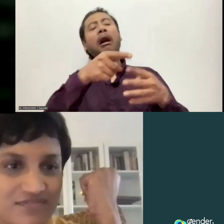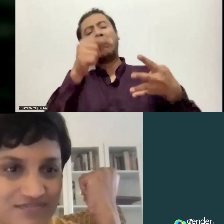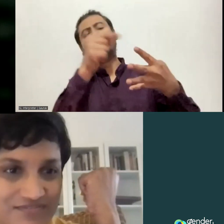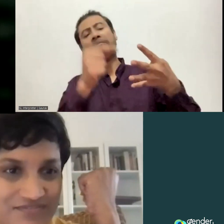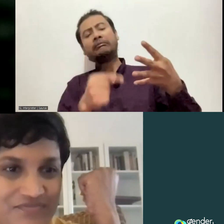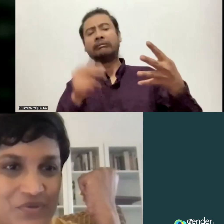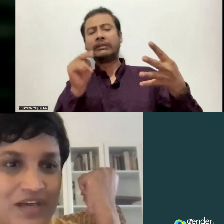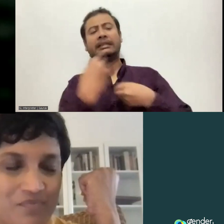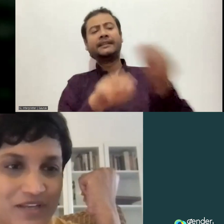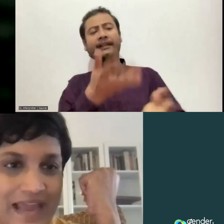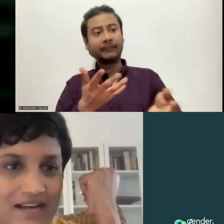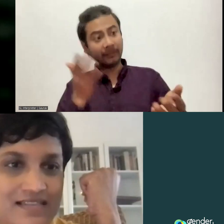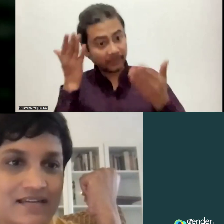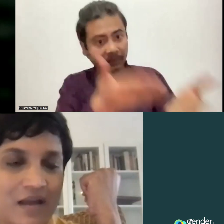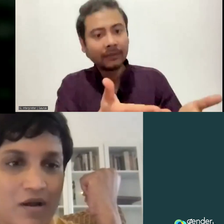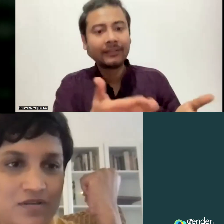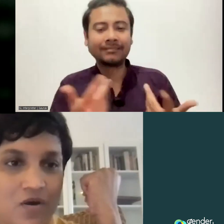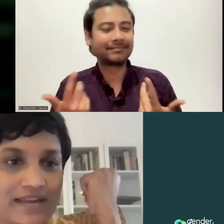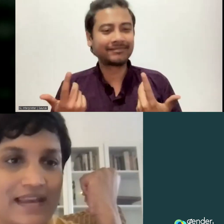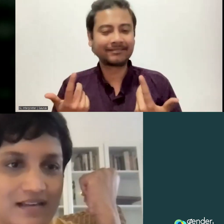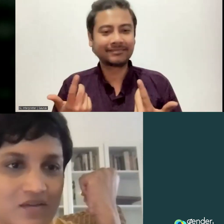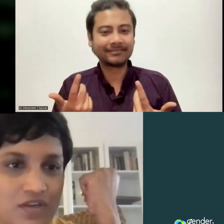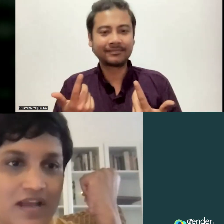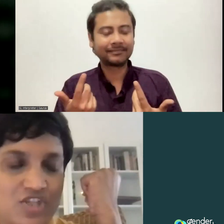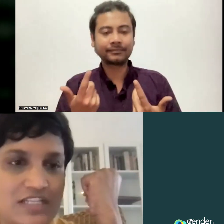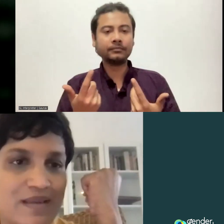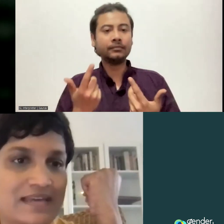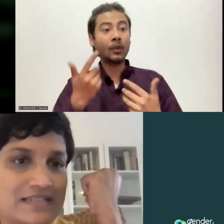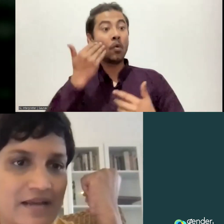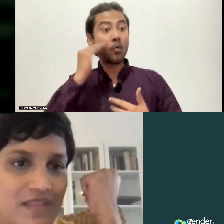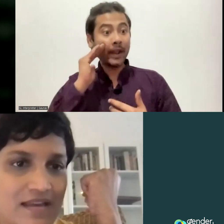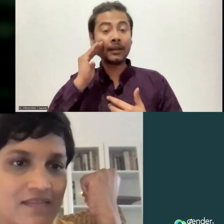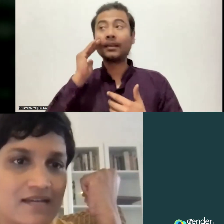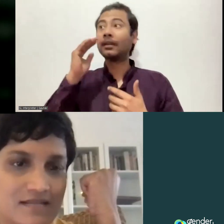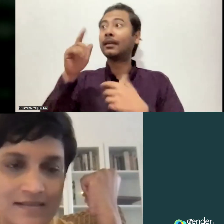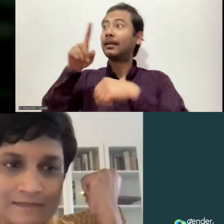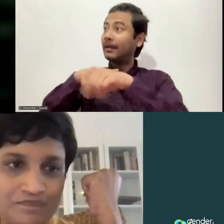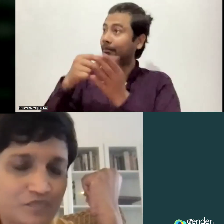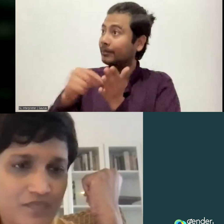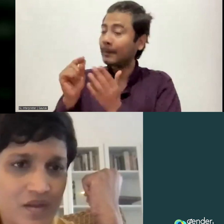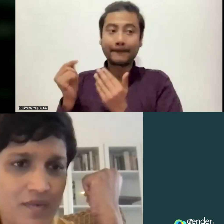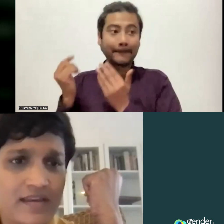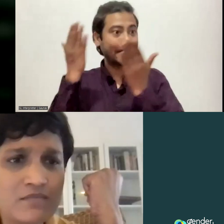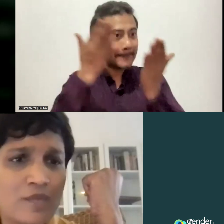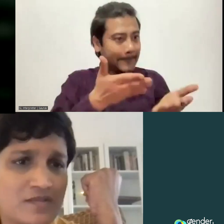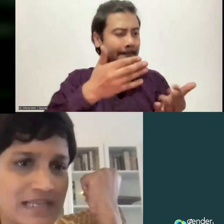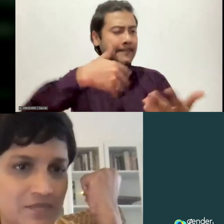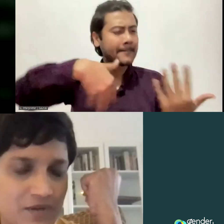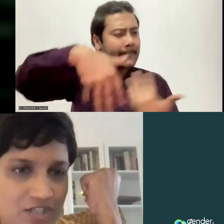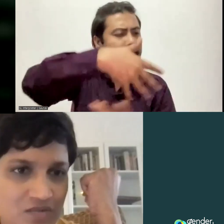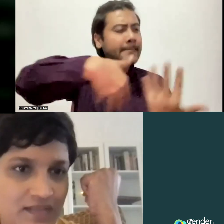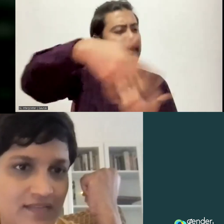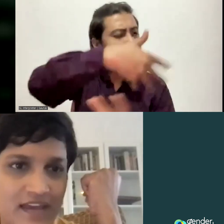evolve through that, the catalysts that come out organically when you're actually spending time there, and there is, whether it's a moment